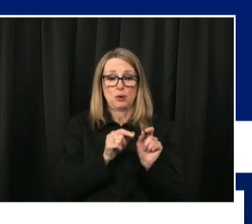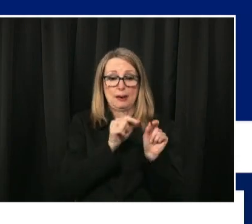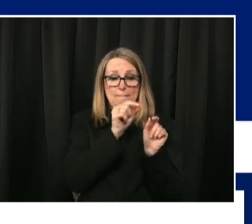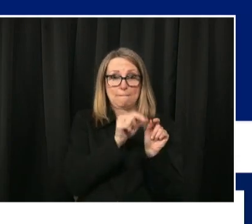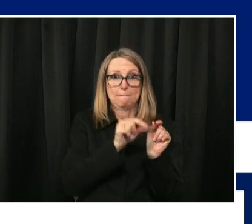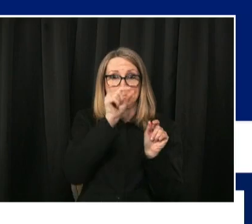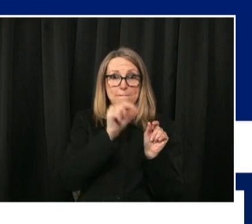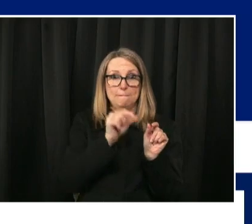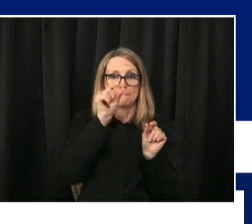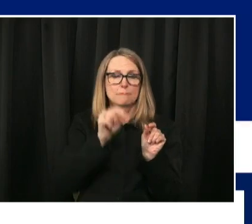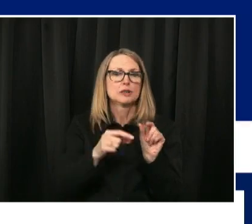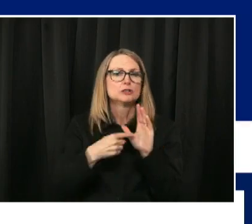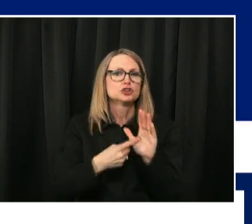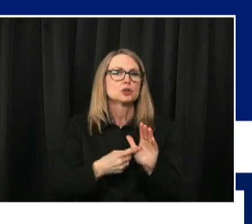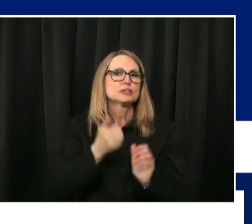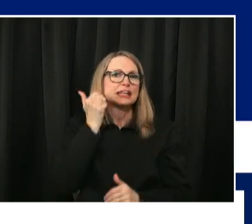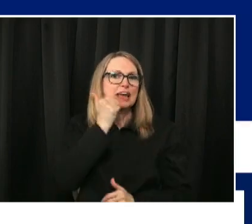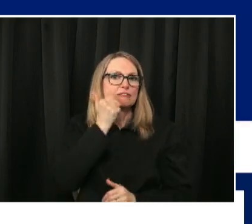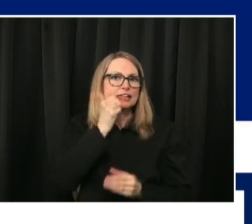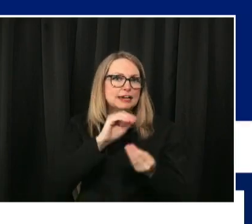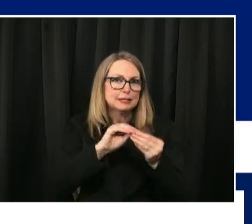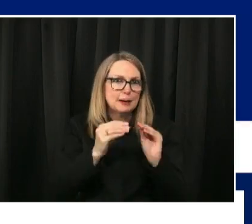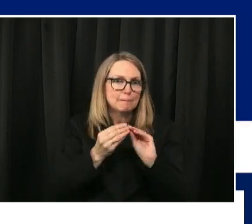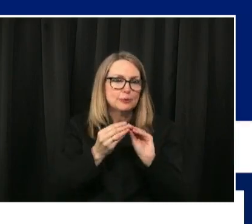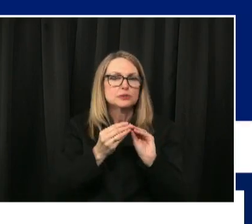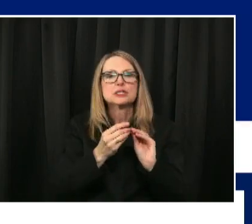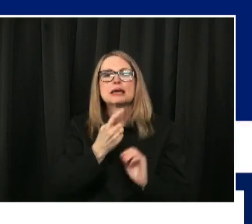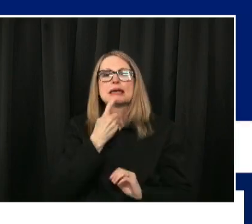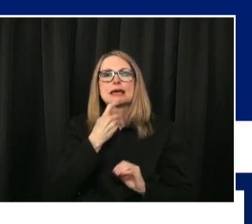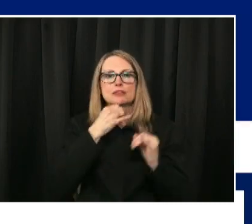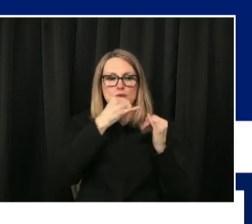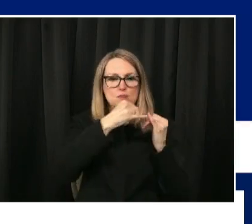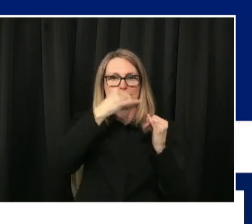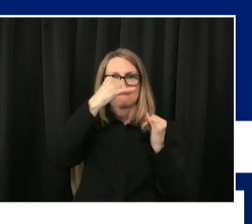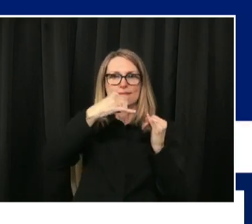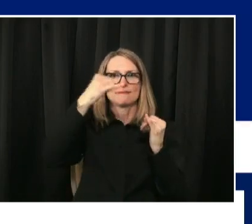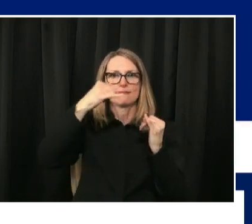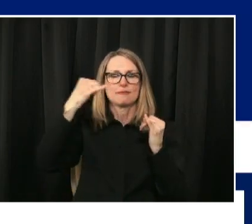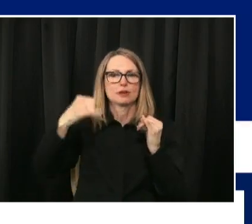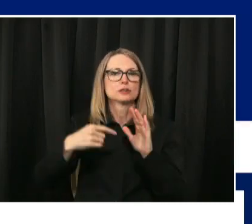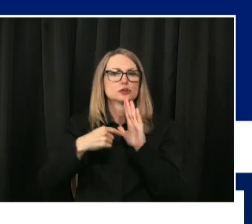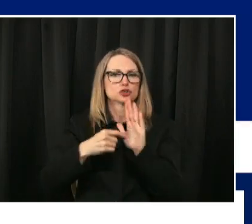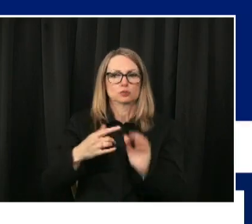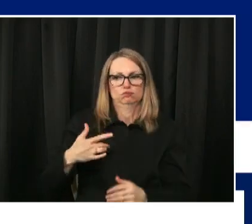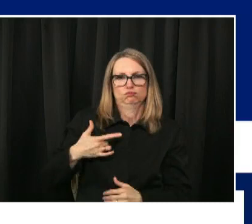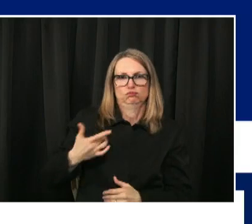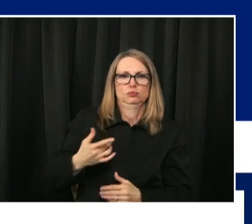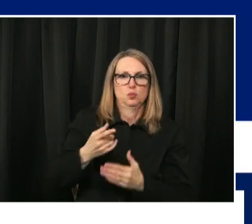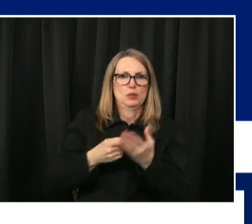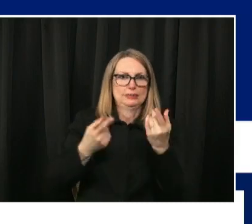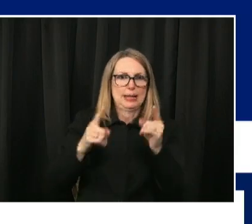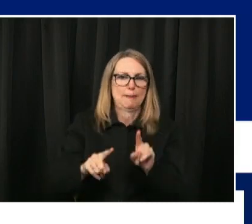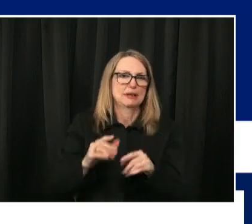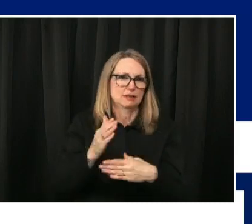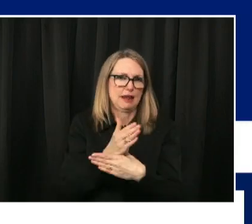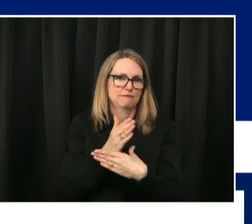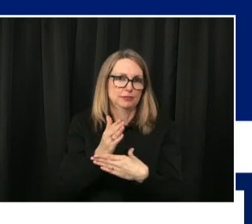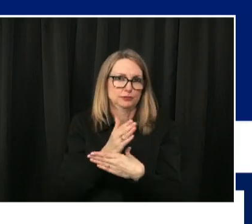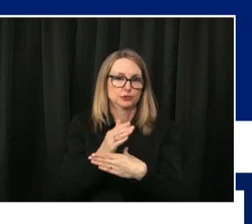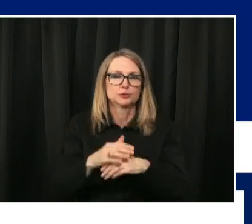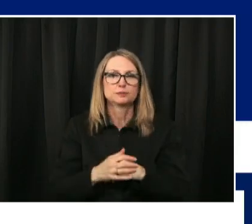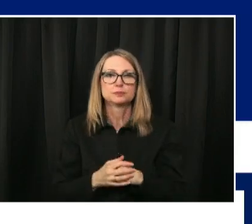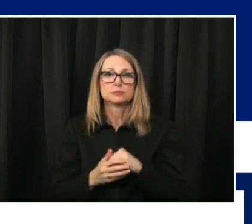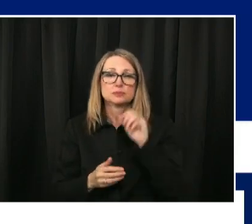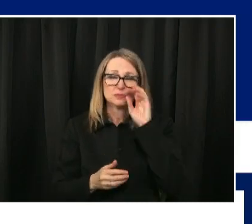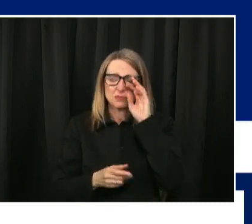daily case counts, and then that red line is showing you our 7-day moving average trend line. And what you see if you take a closer look towards the